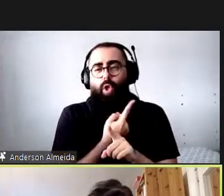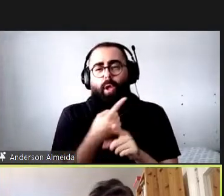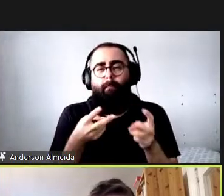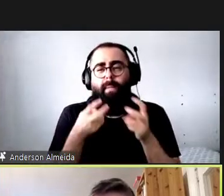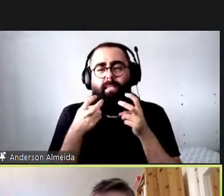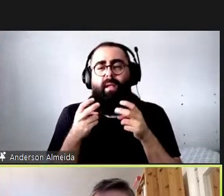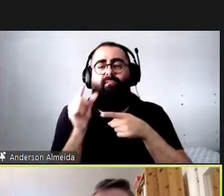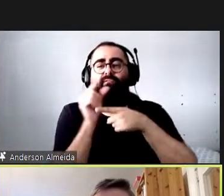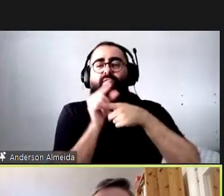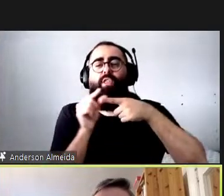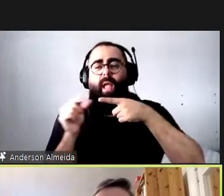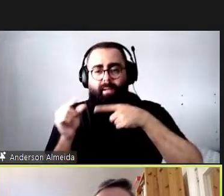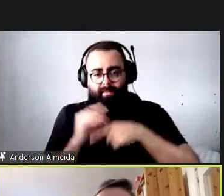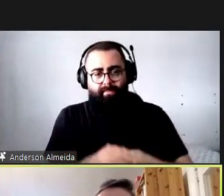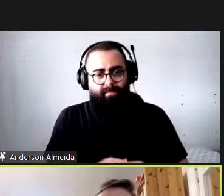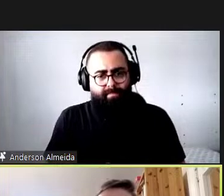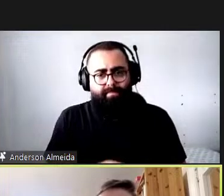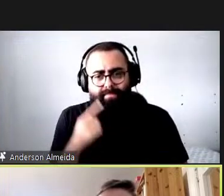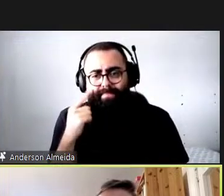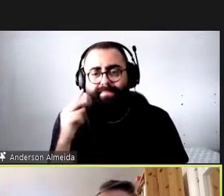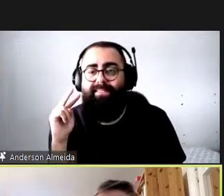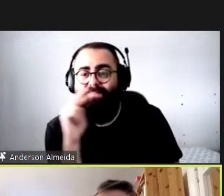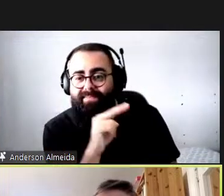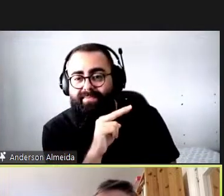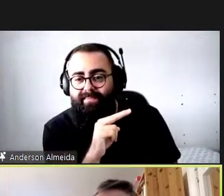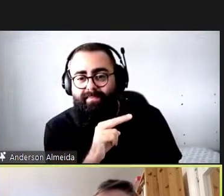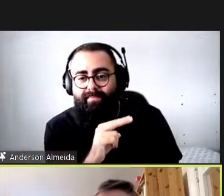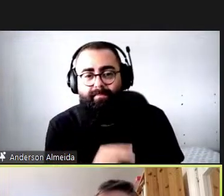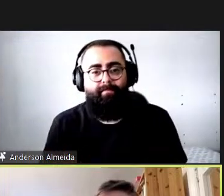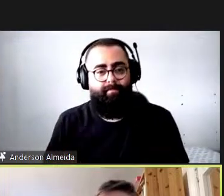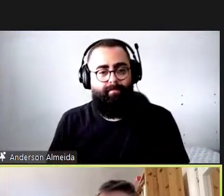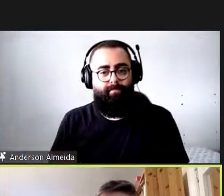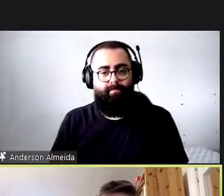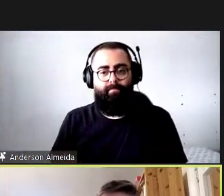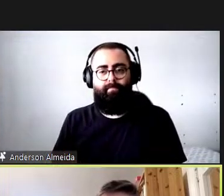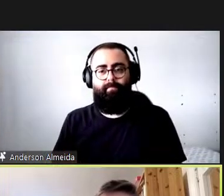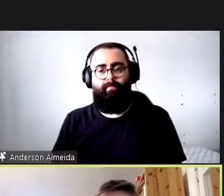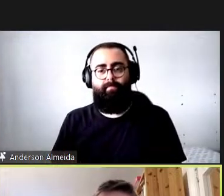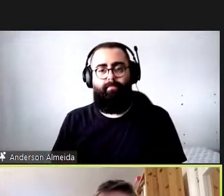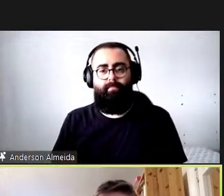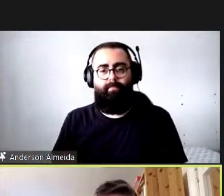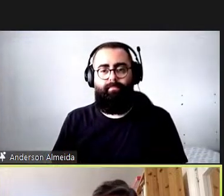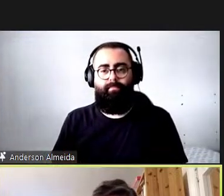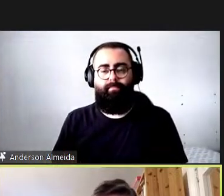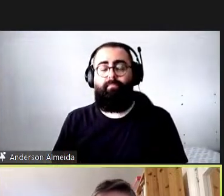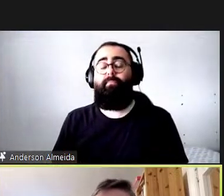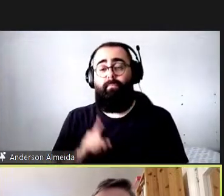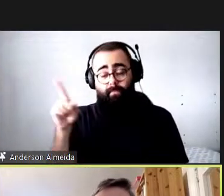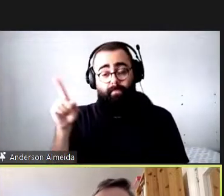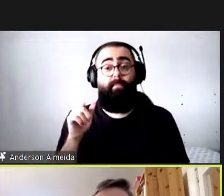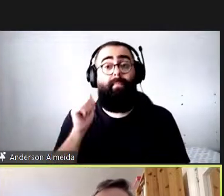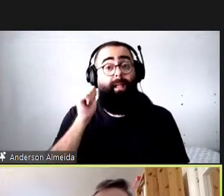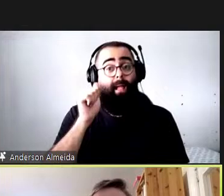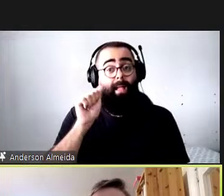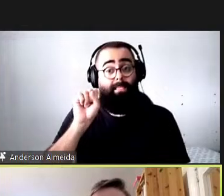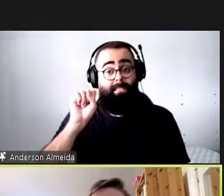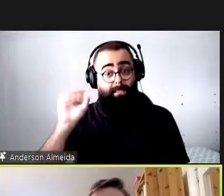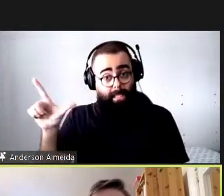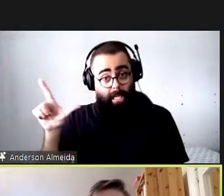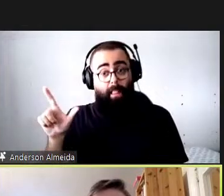Just so you know what you're seeing here, there's a convention, at least in American sign language research and most